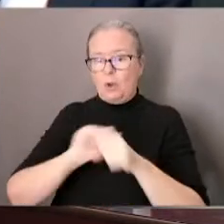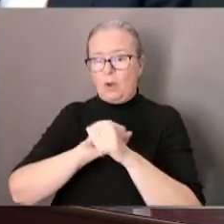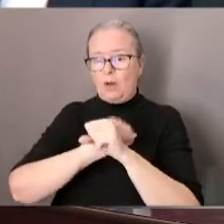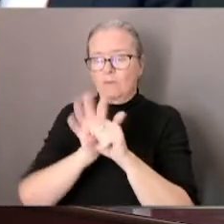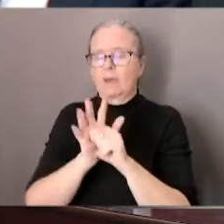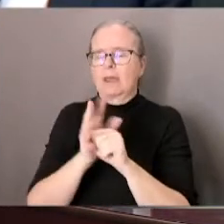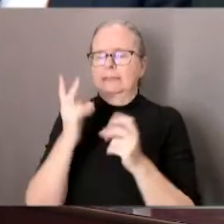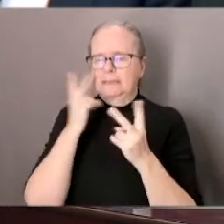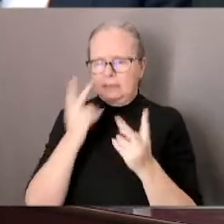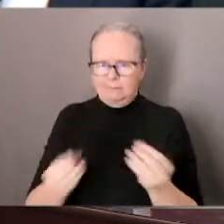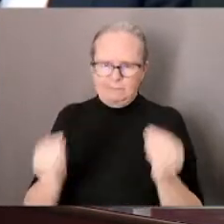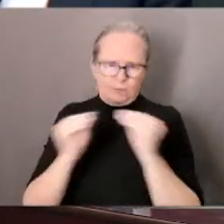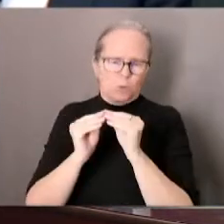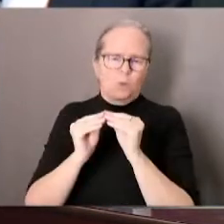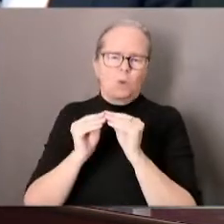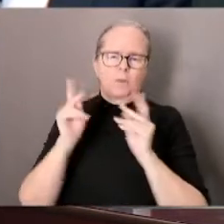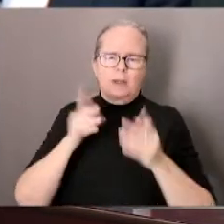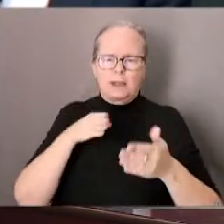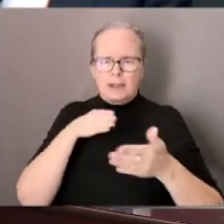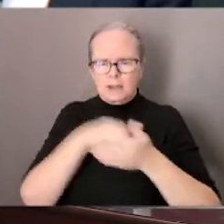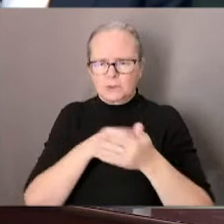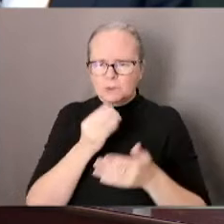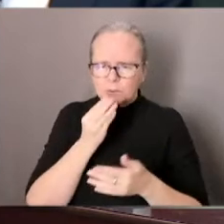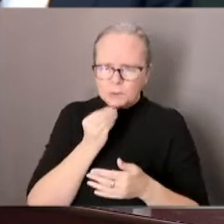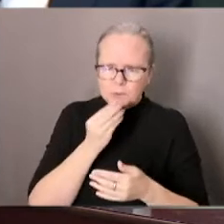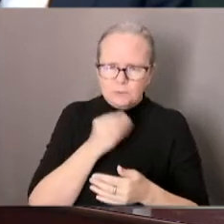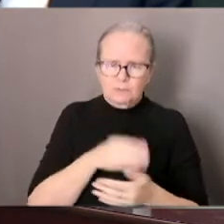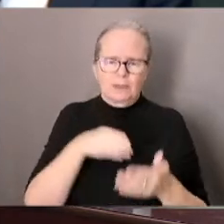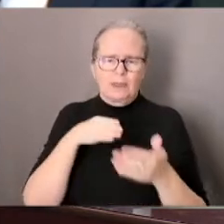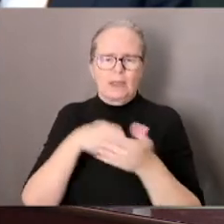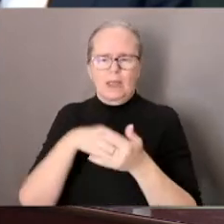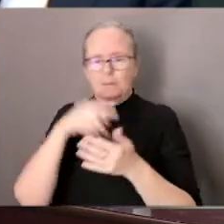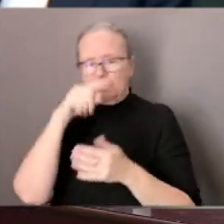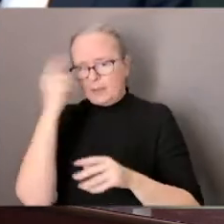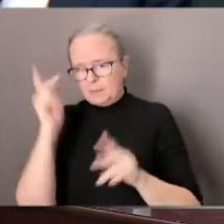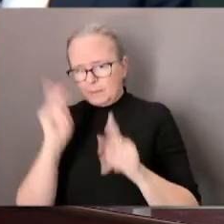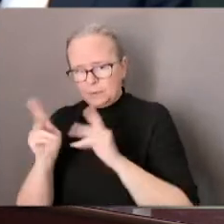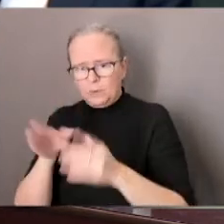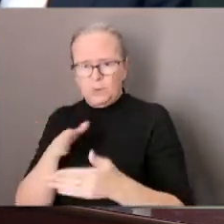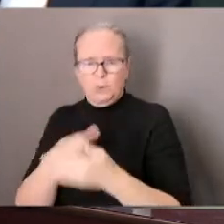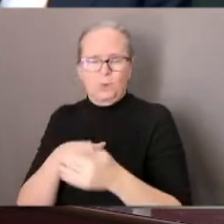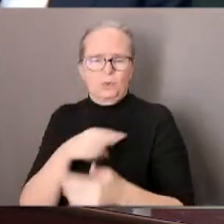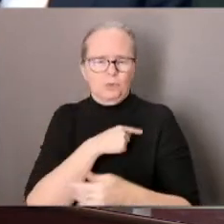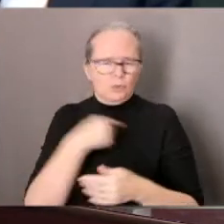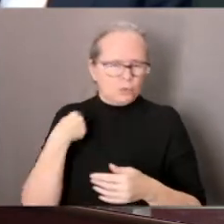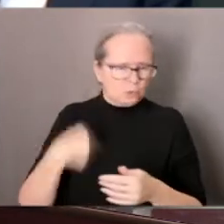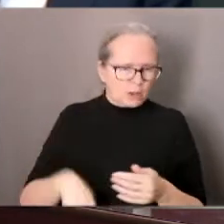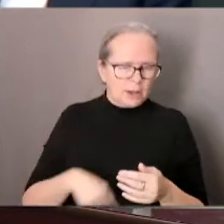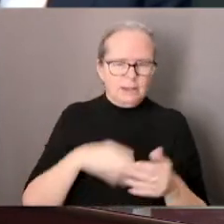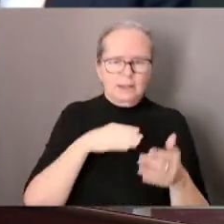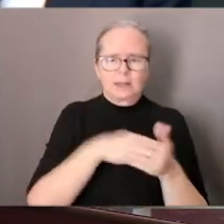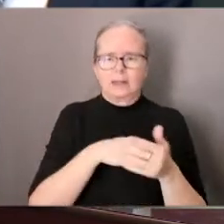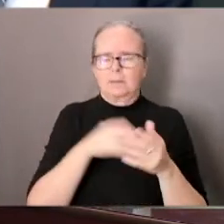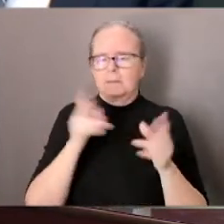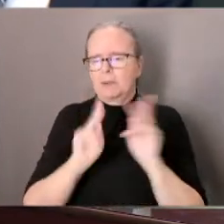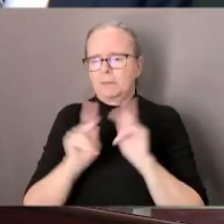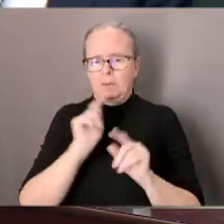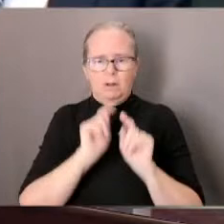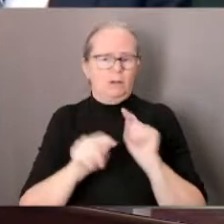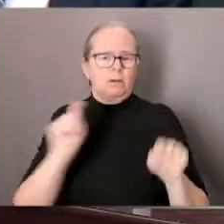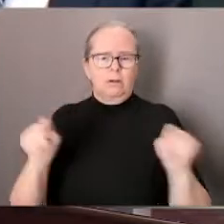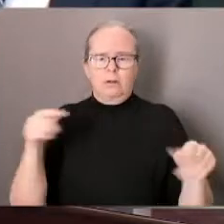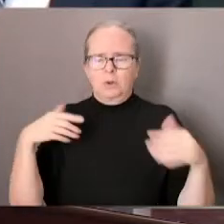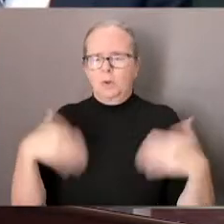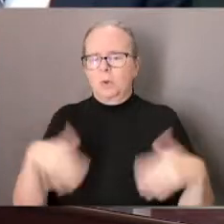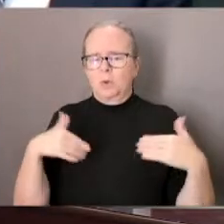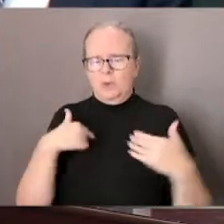anti-black racism anti-asian hate which was addressed earlier here today and I am very personally invested as a minister as an